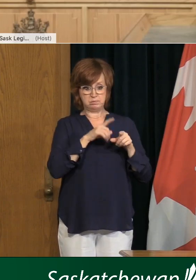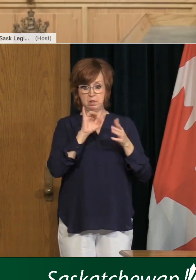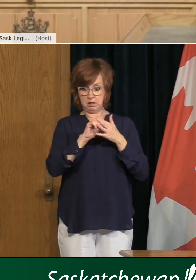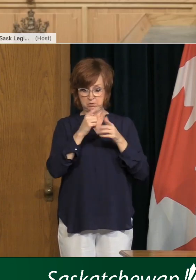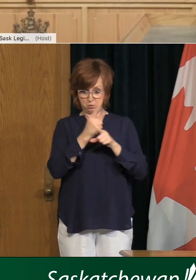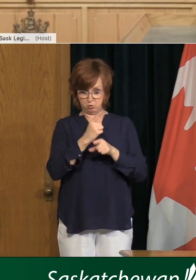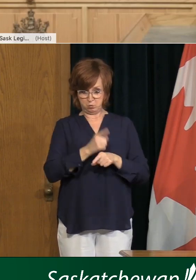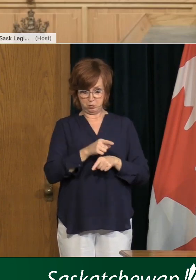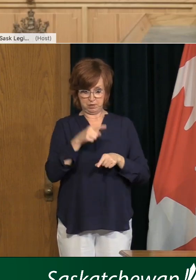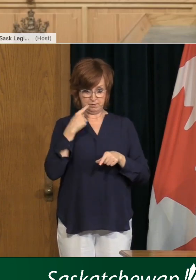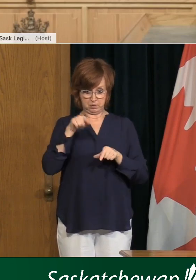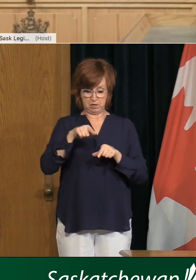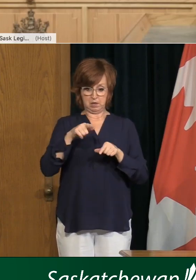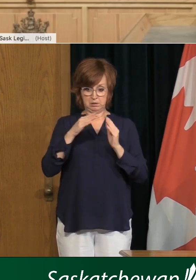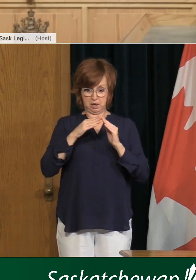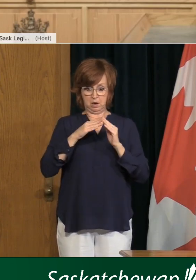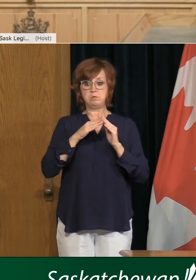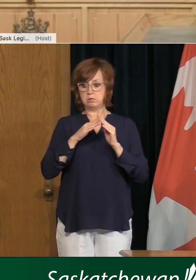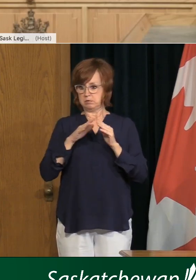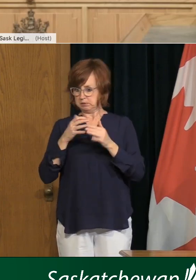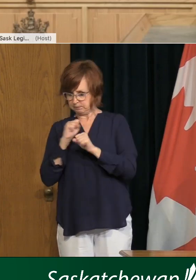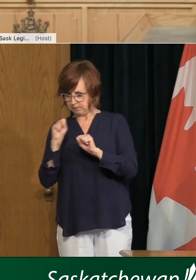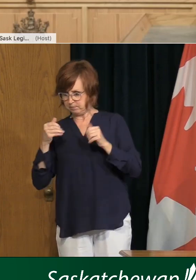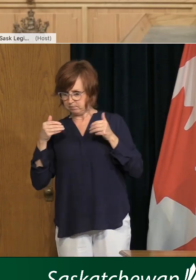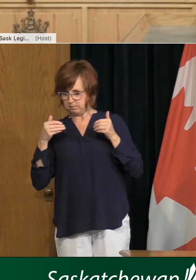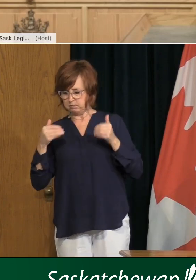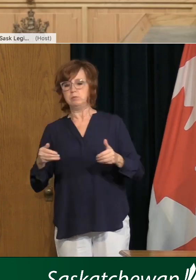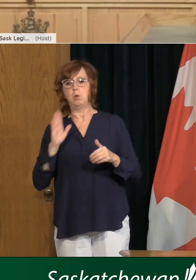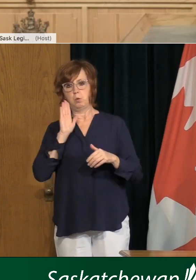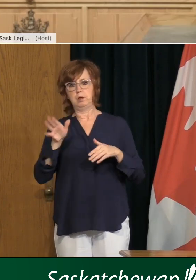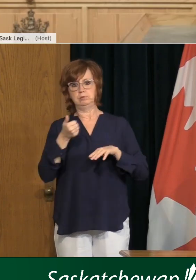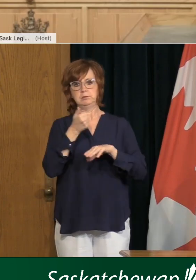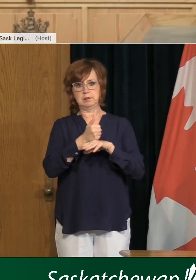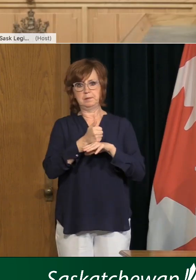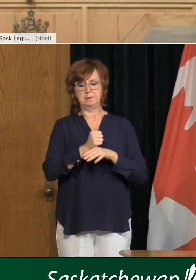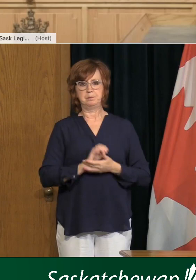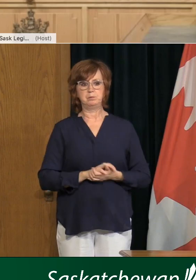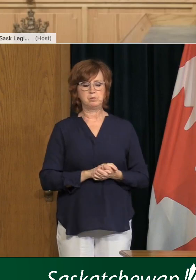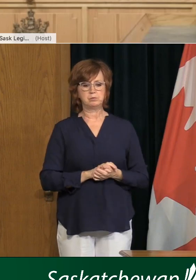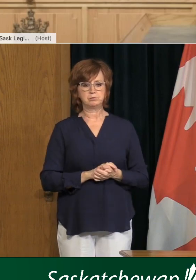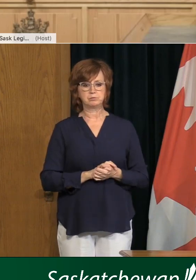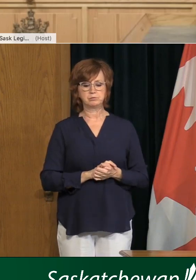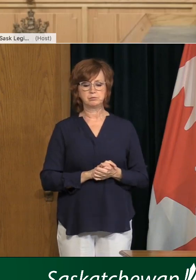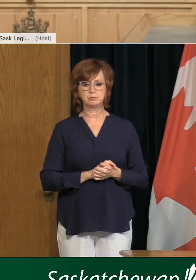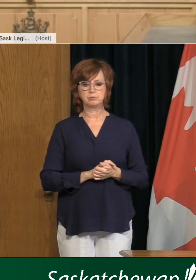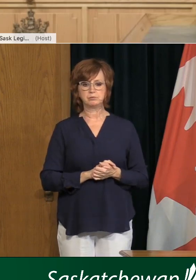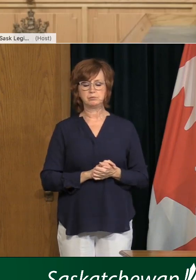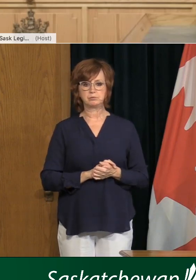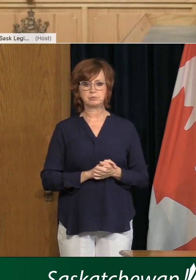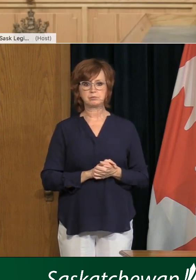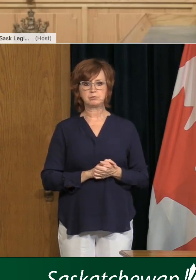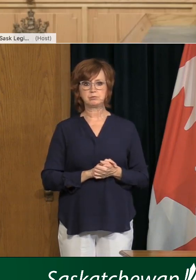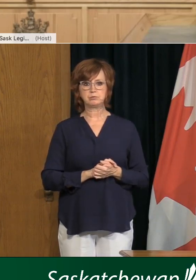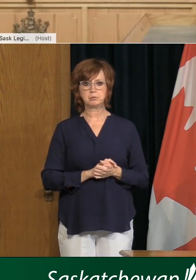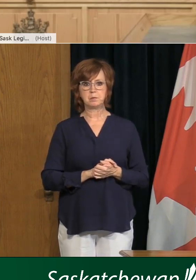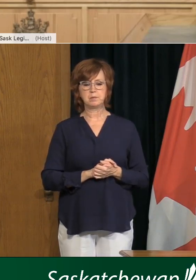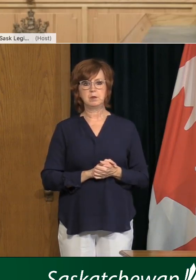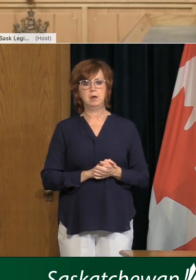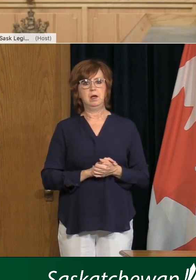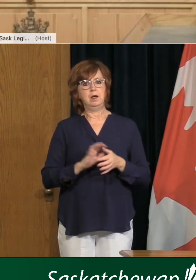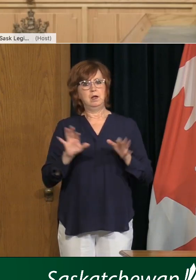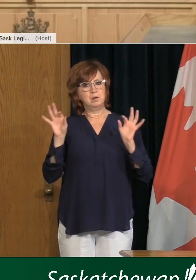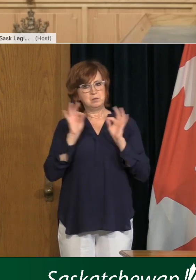Another very important component of a service resumption plan is designing flow of people through the